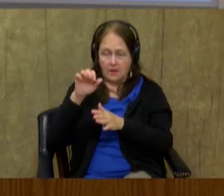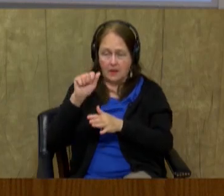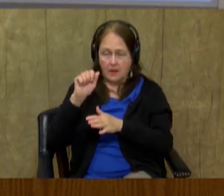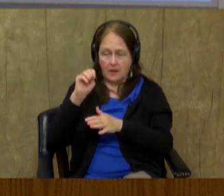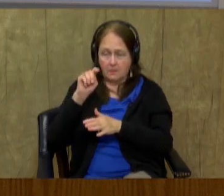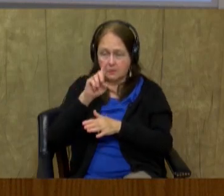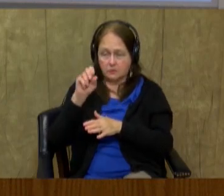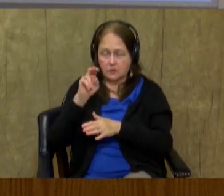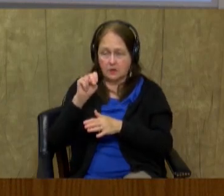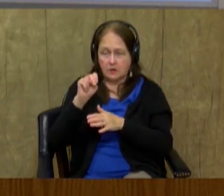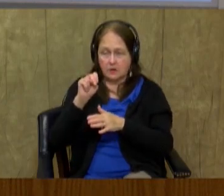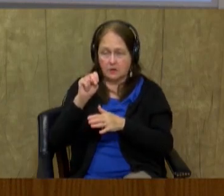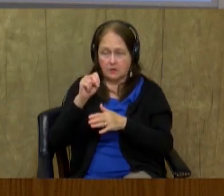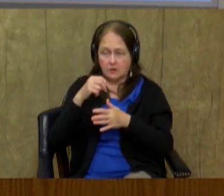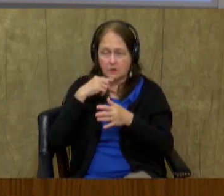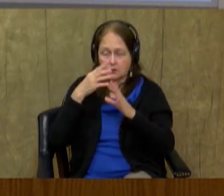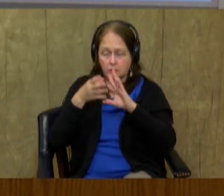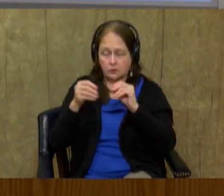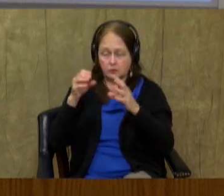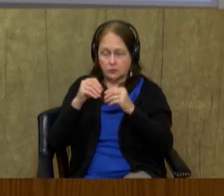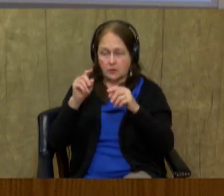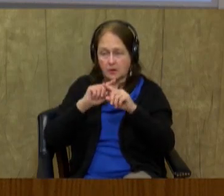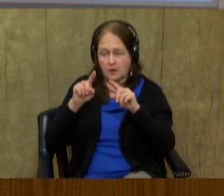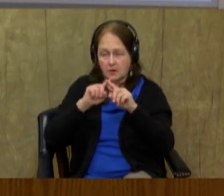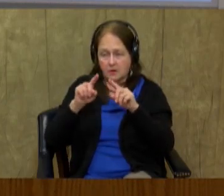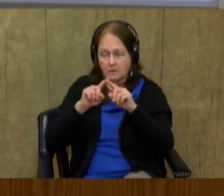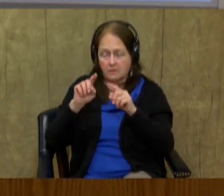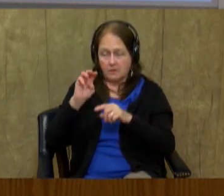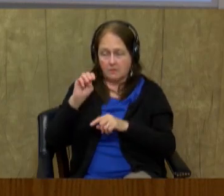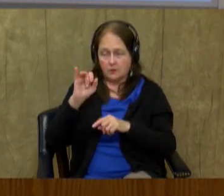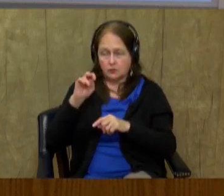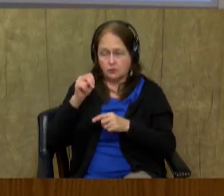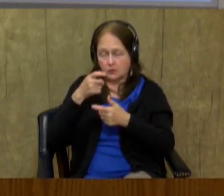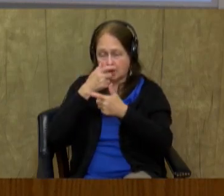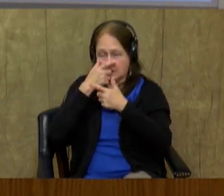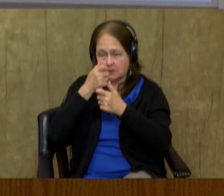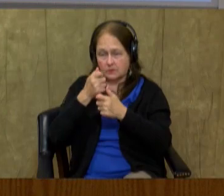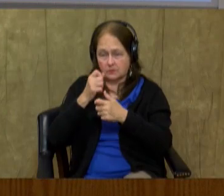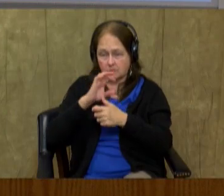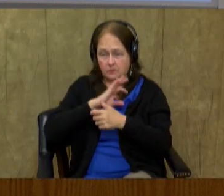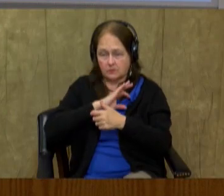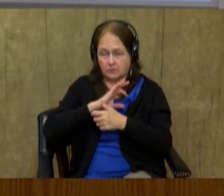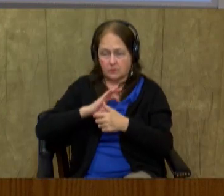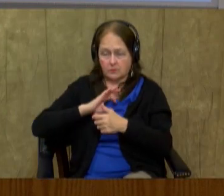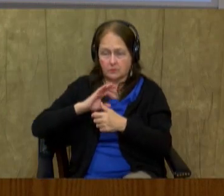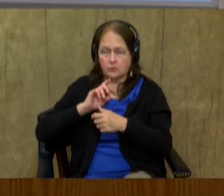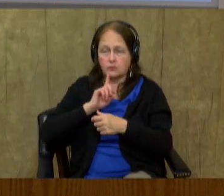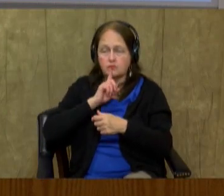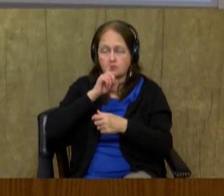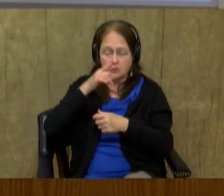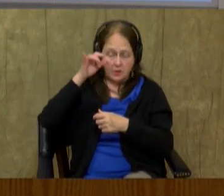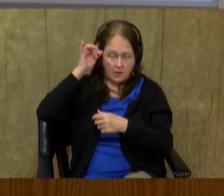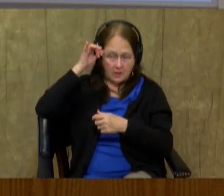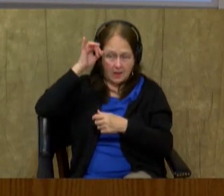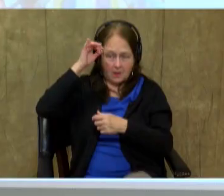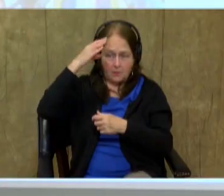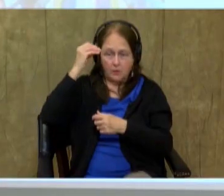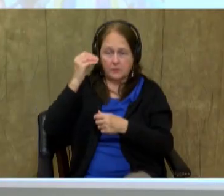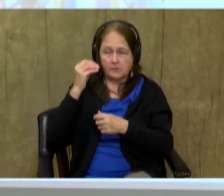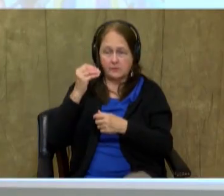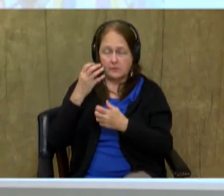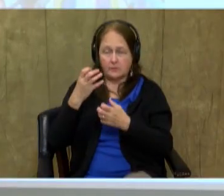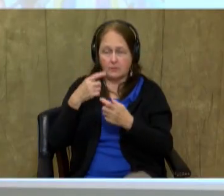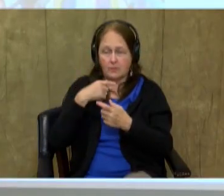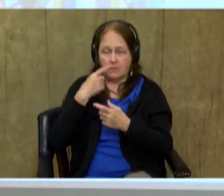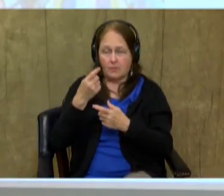Amazon. It tells the story of a lot of these mission patches. If you're interested in that, The Real Cowboys by Ed Buckby. I want